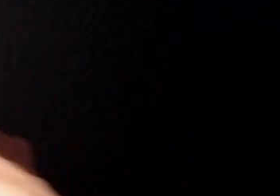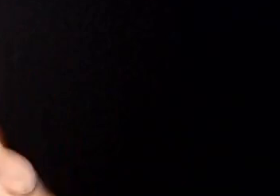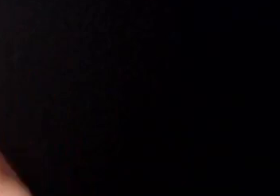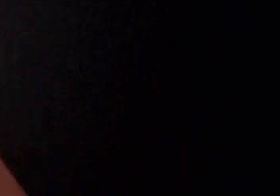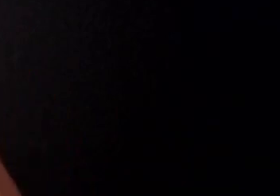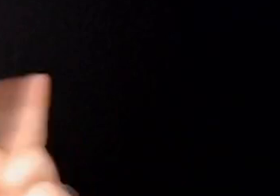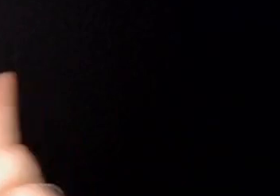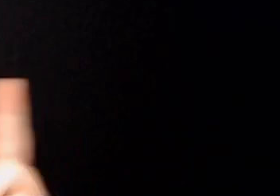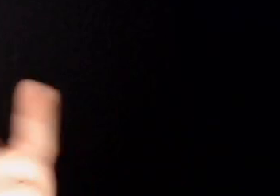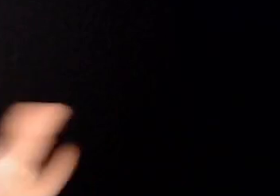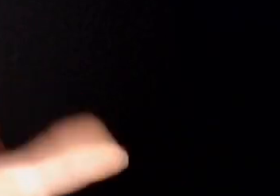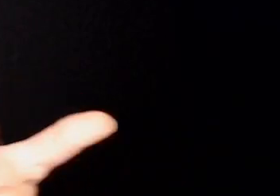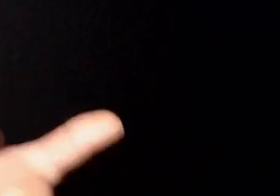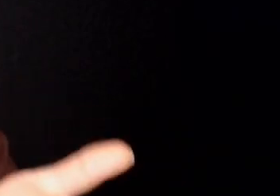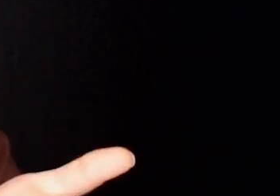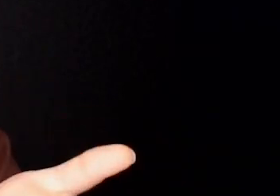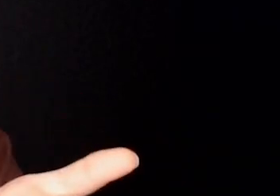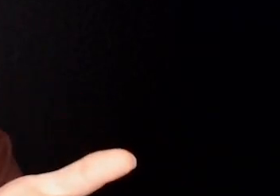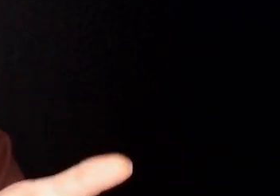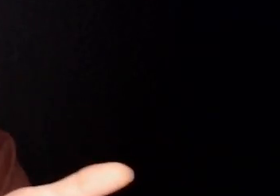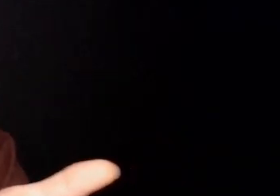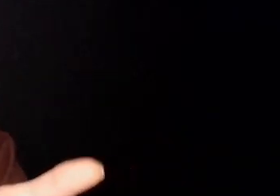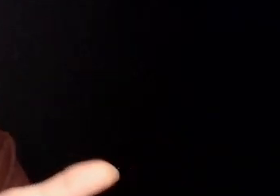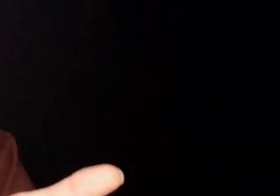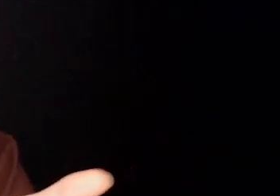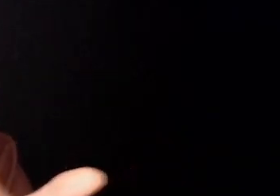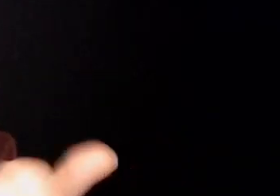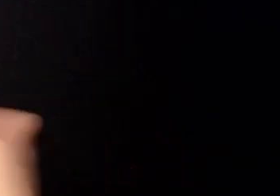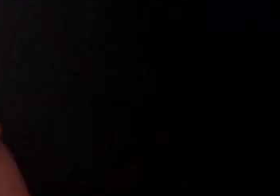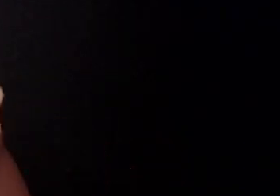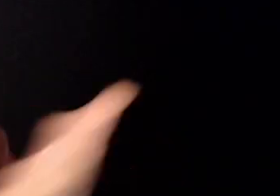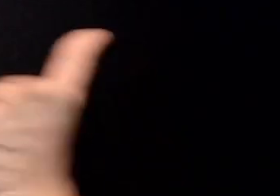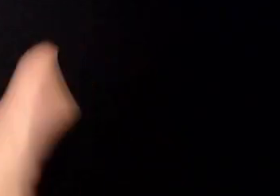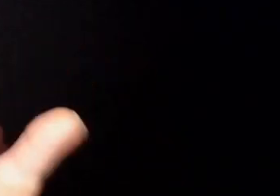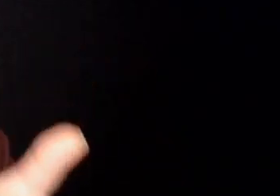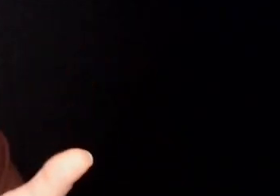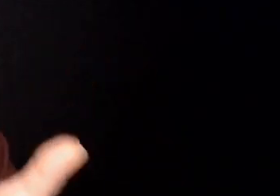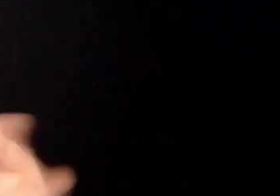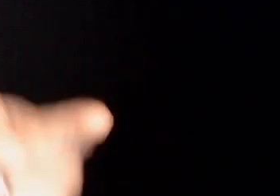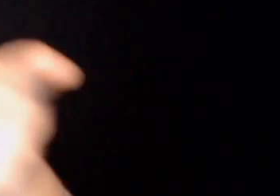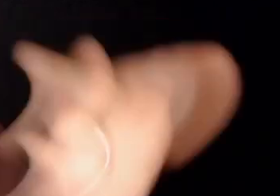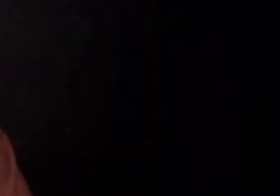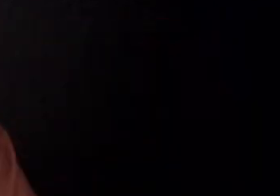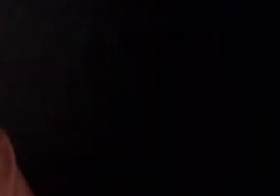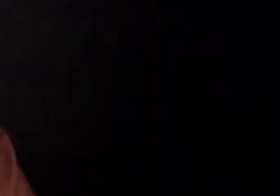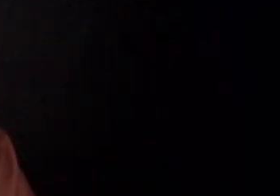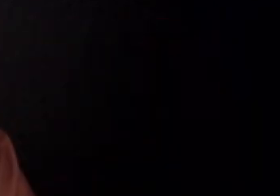professional development opportunities in one place, the ACDHH website.